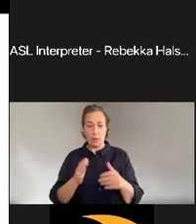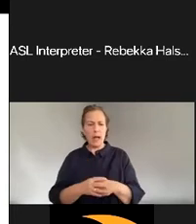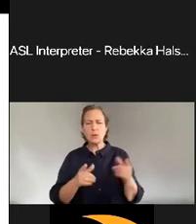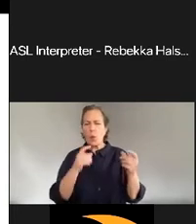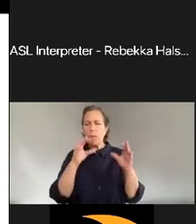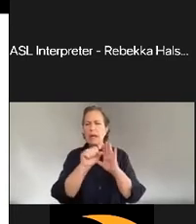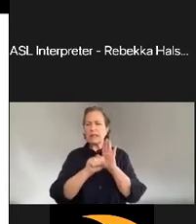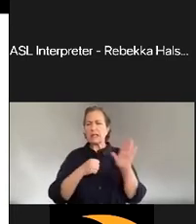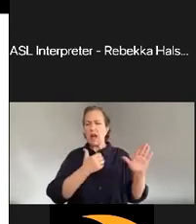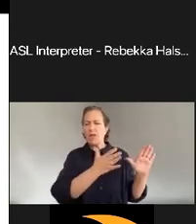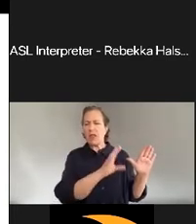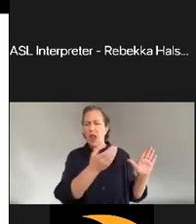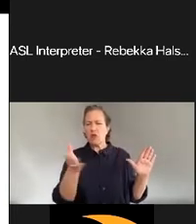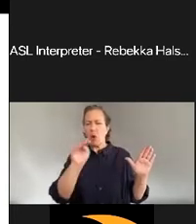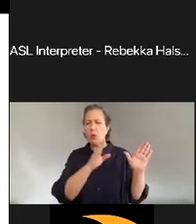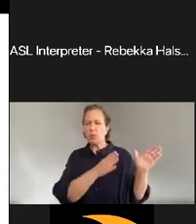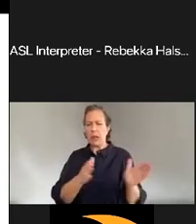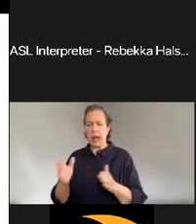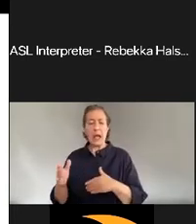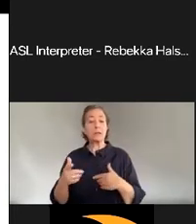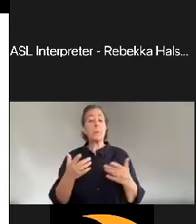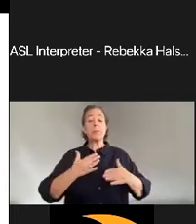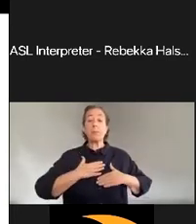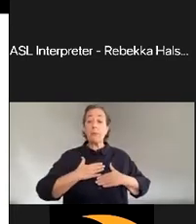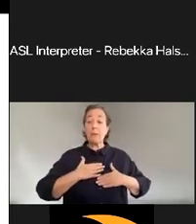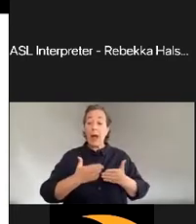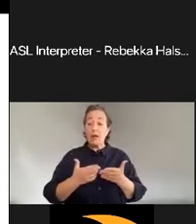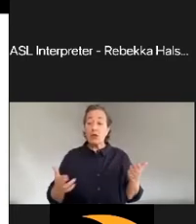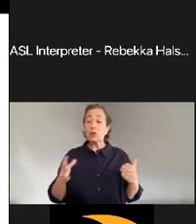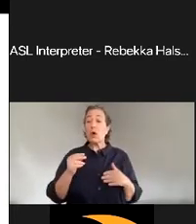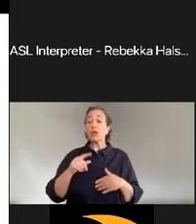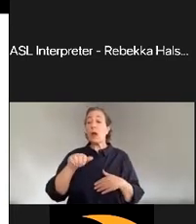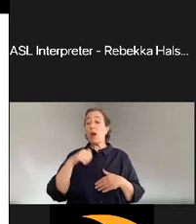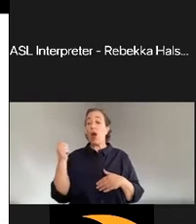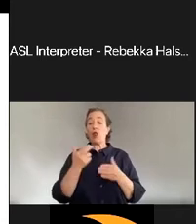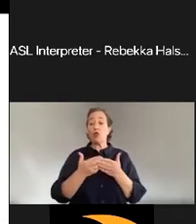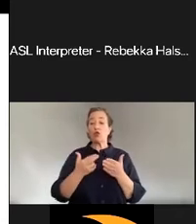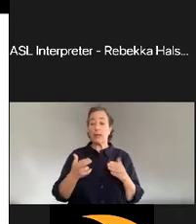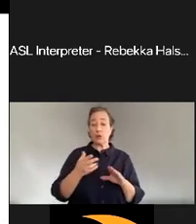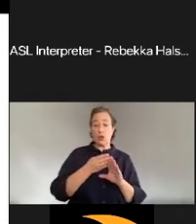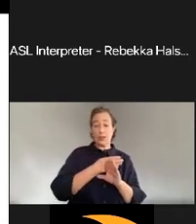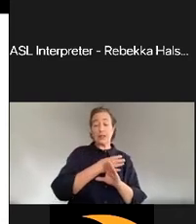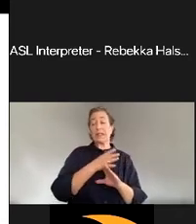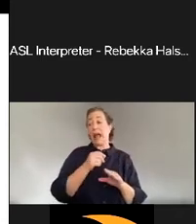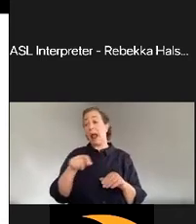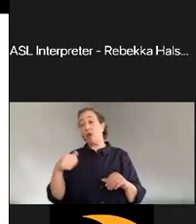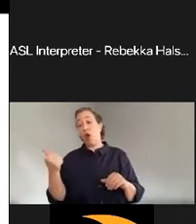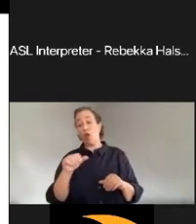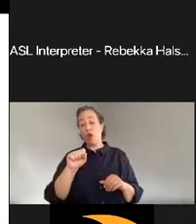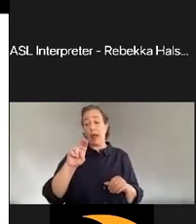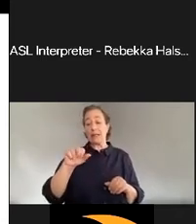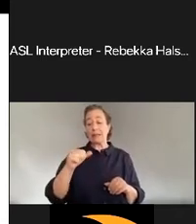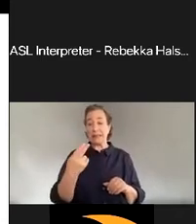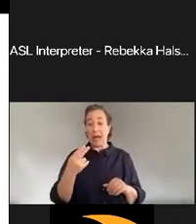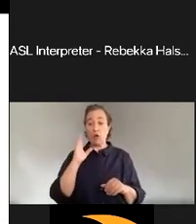these resources that I've listed and also the ones that Catherine has listed and that Sarah will be talking about will be included with the